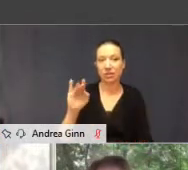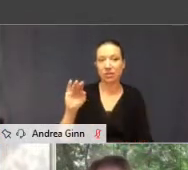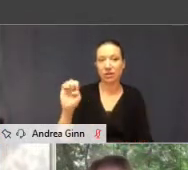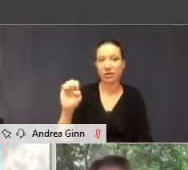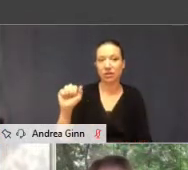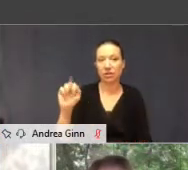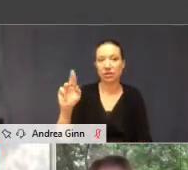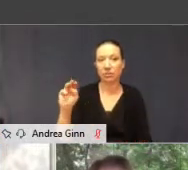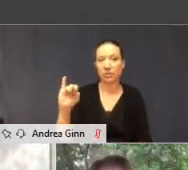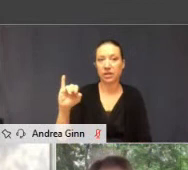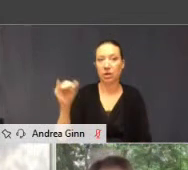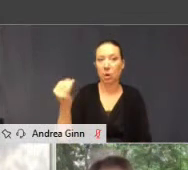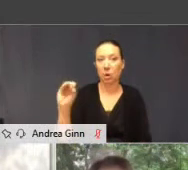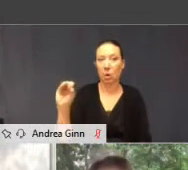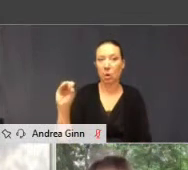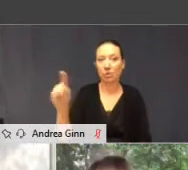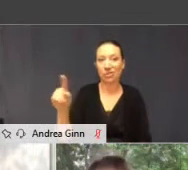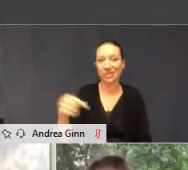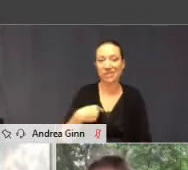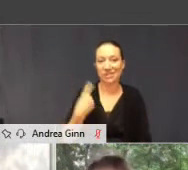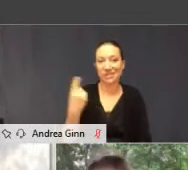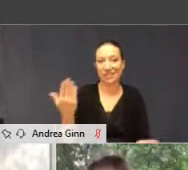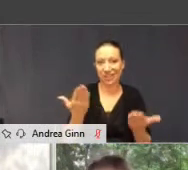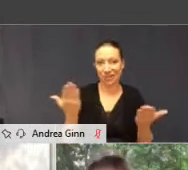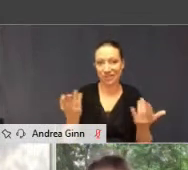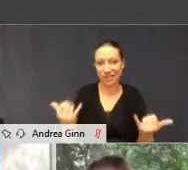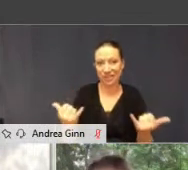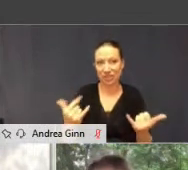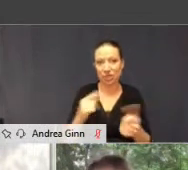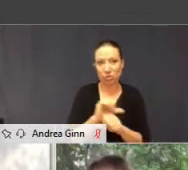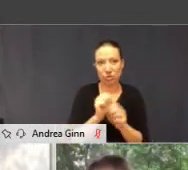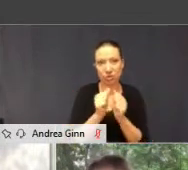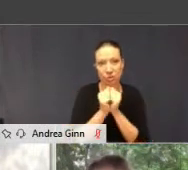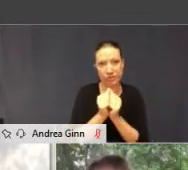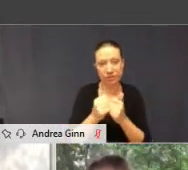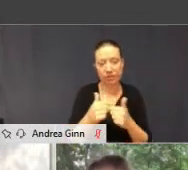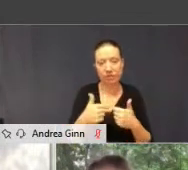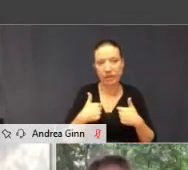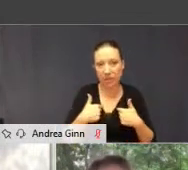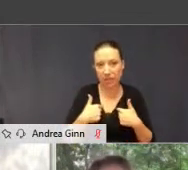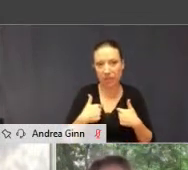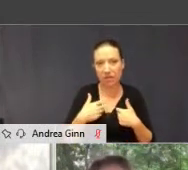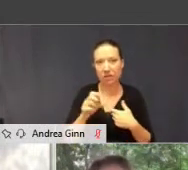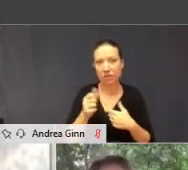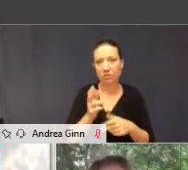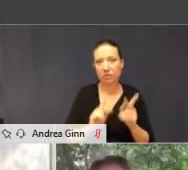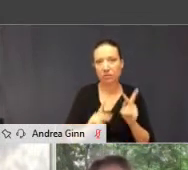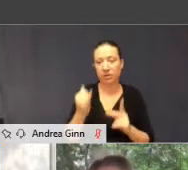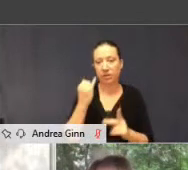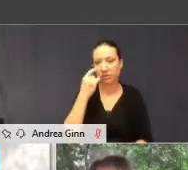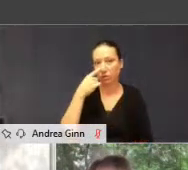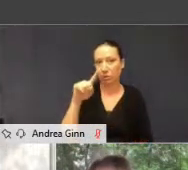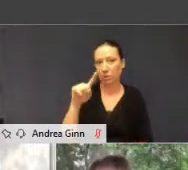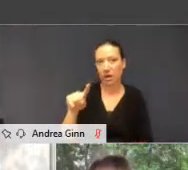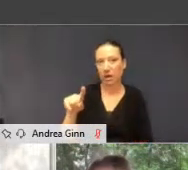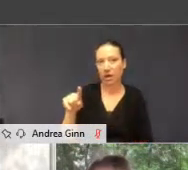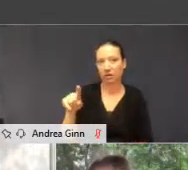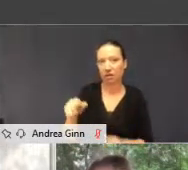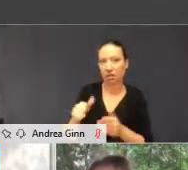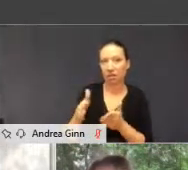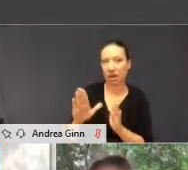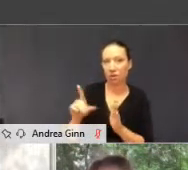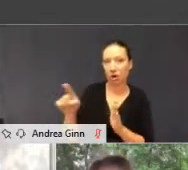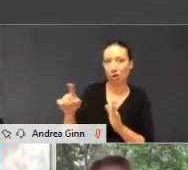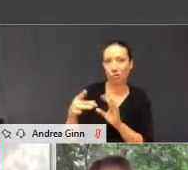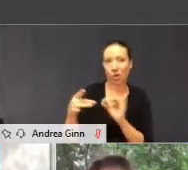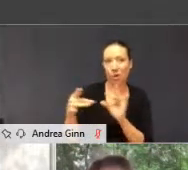really closely with me and others on this. So I will, if the folks could open up the line to her in case she wants to chime in.